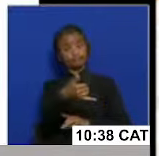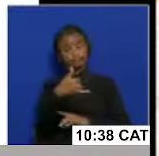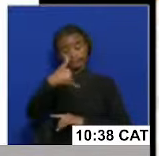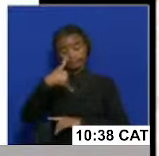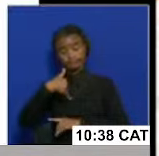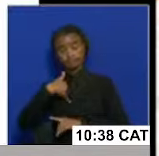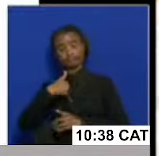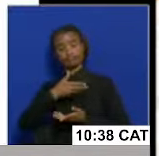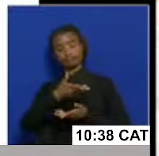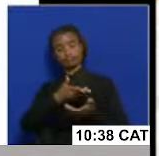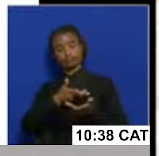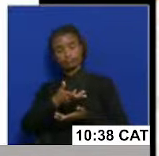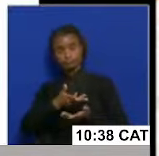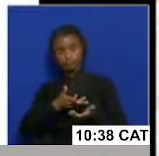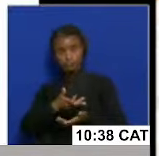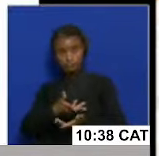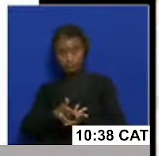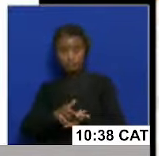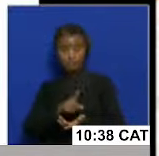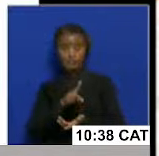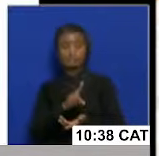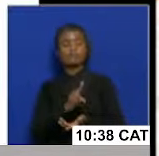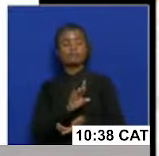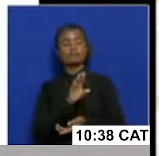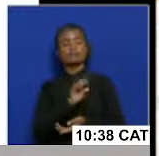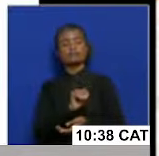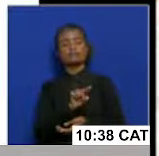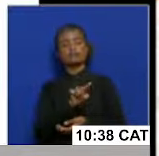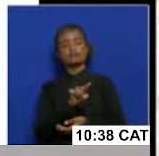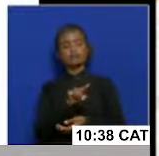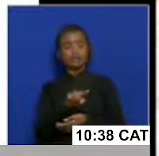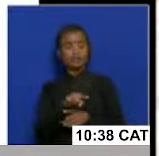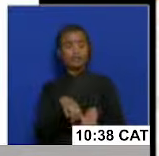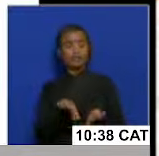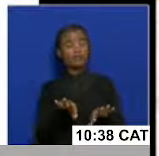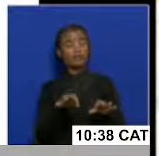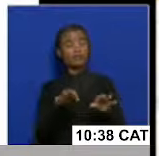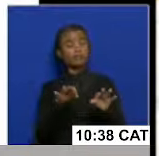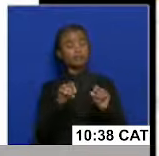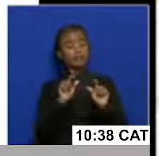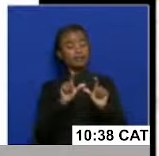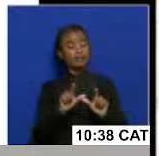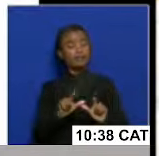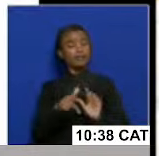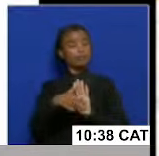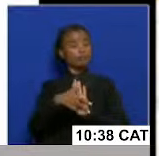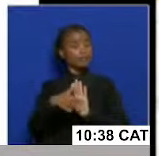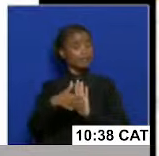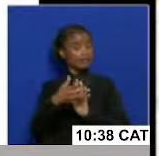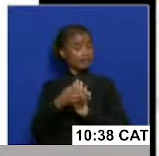I asked him if he had the necessary permit to be in possession of the stones.